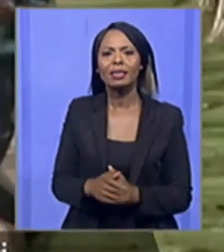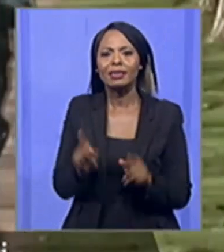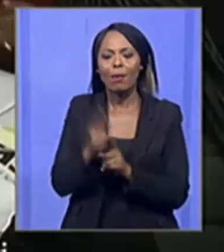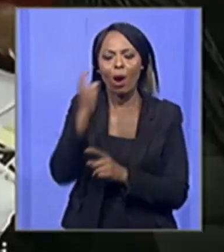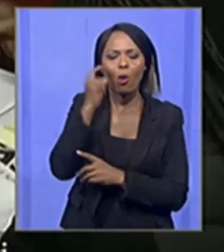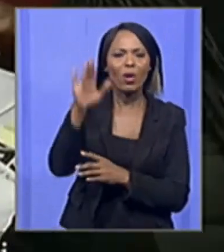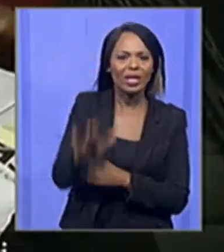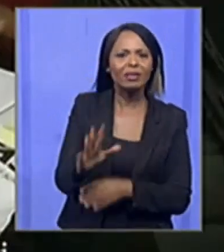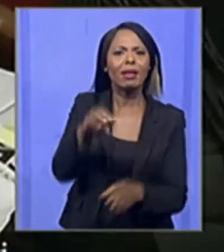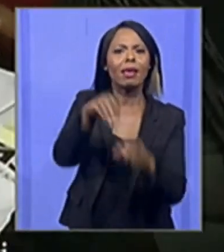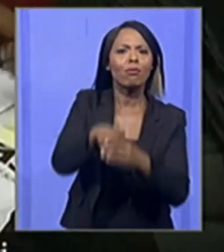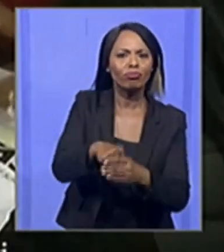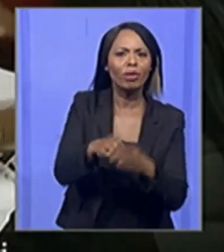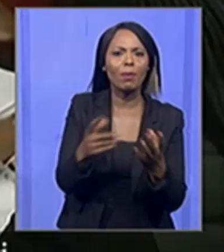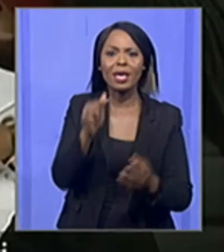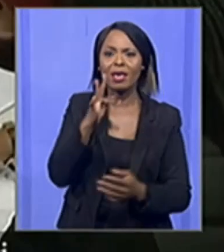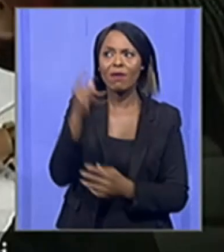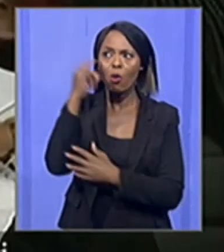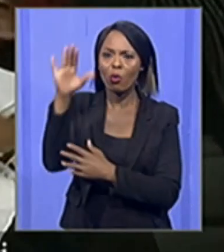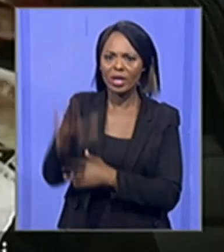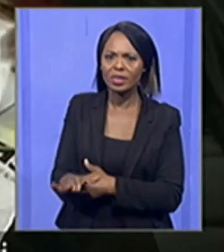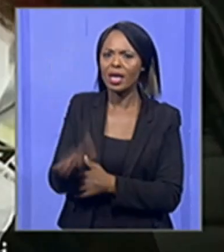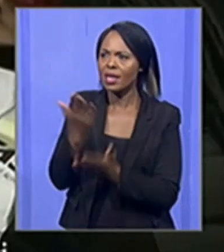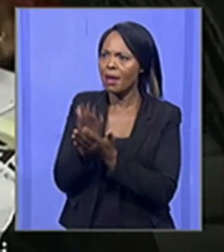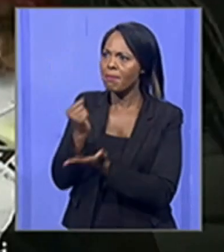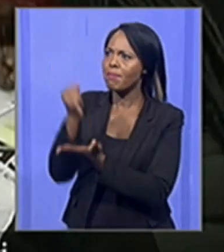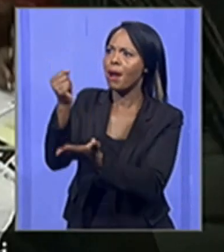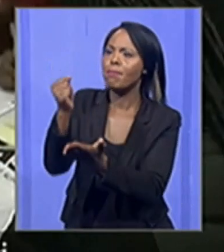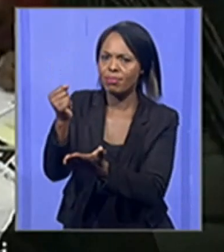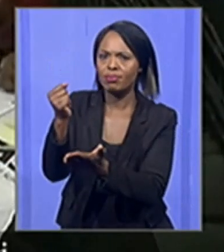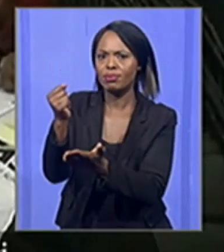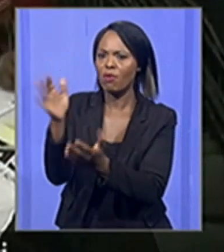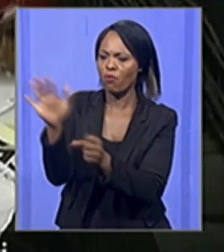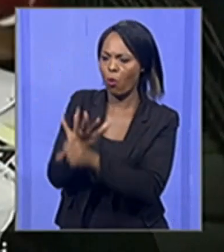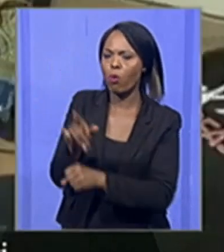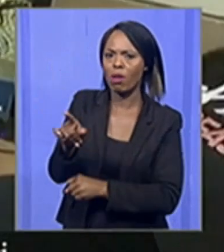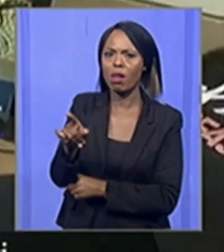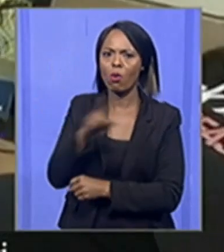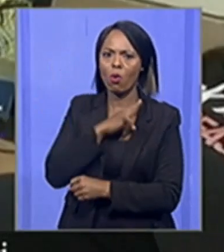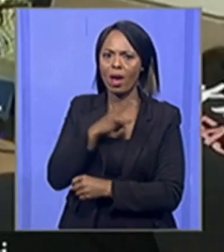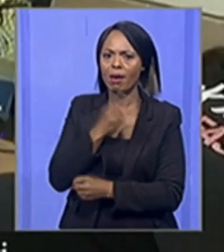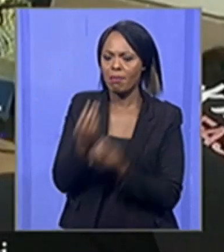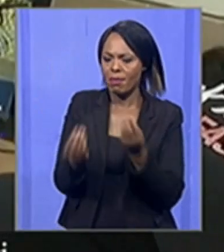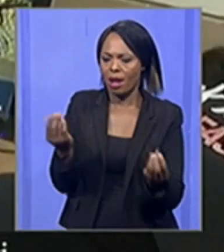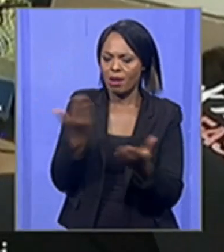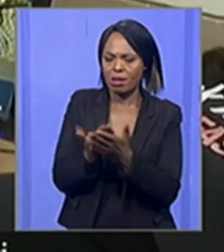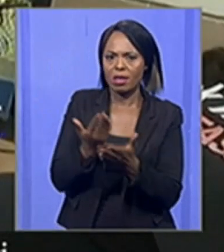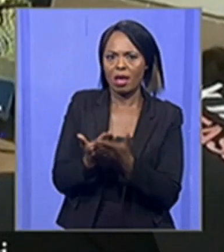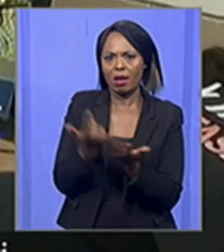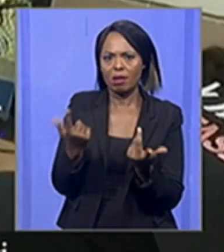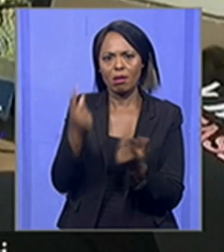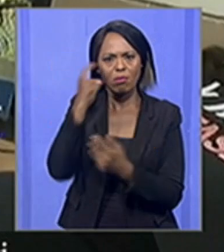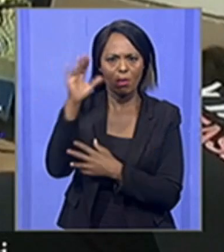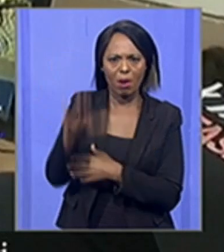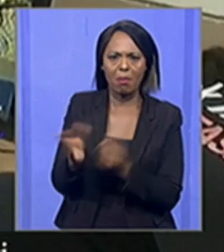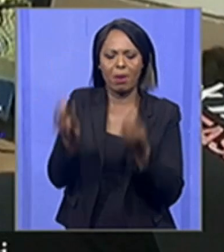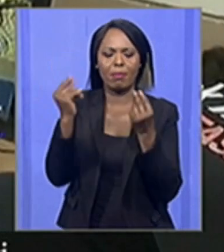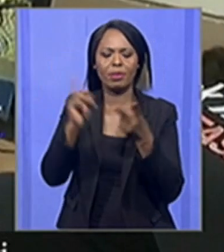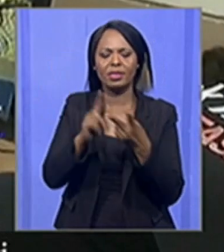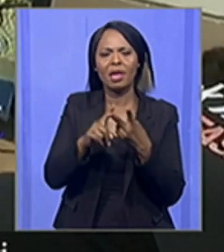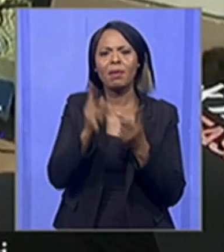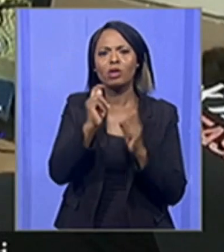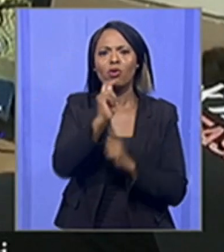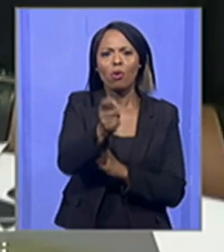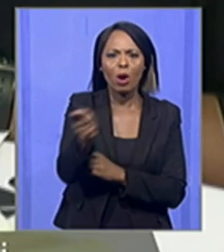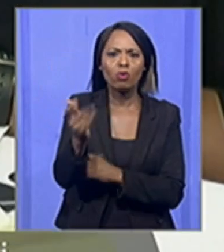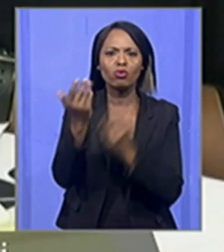di-accommodation providers gape le gore ba patele bana mo tabeng ya bona ya tuition and then le gore ba kgone go ka kry-a